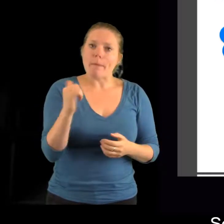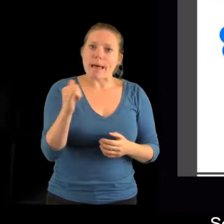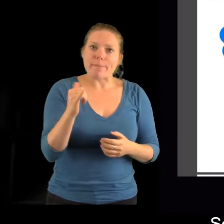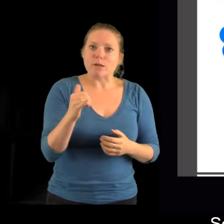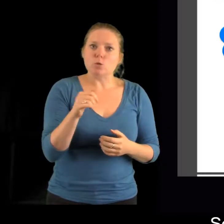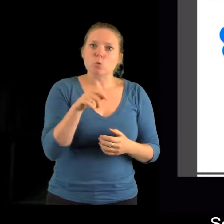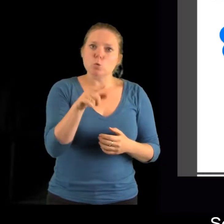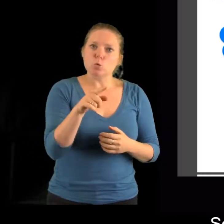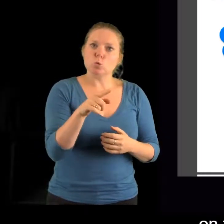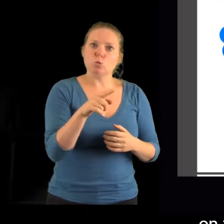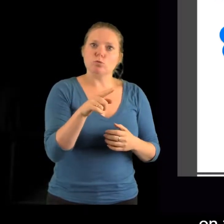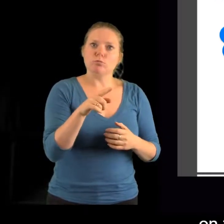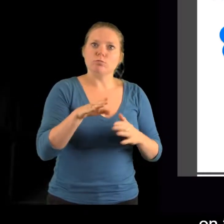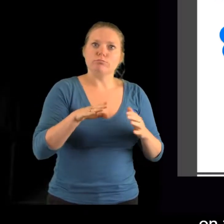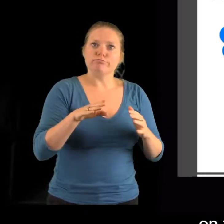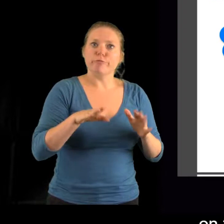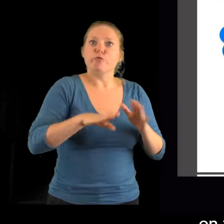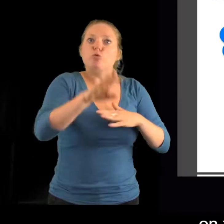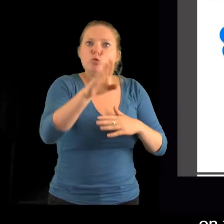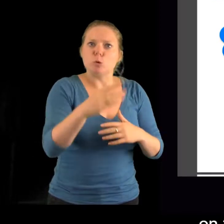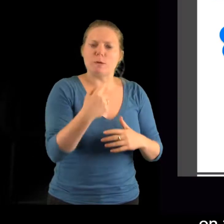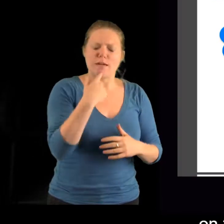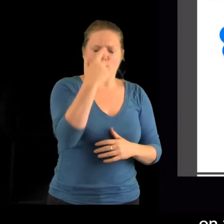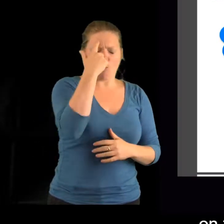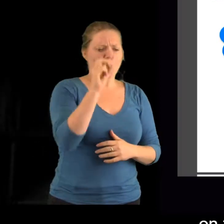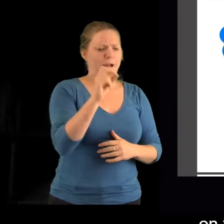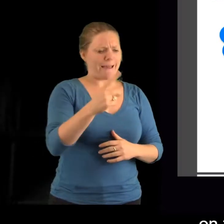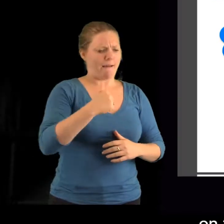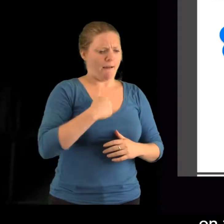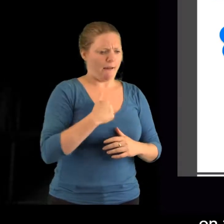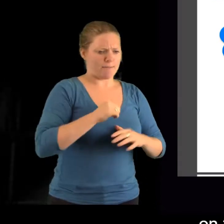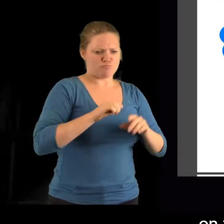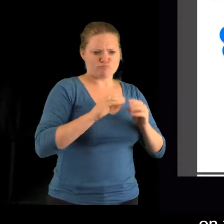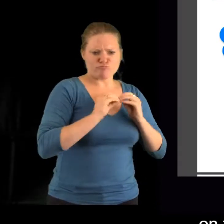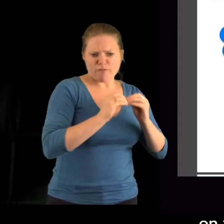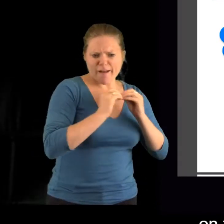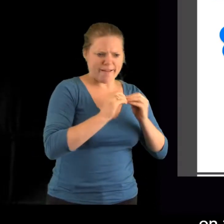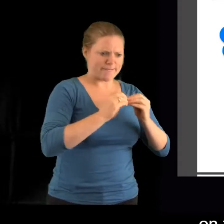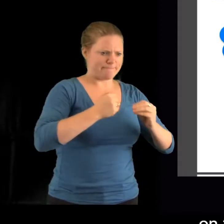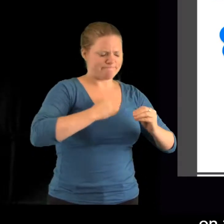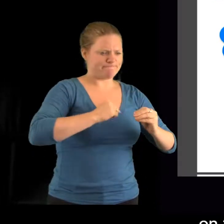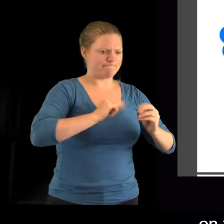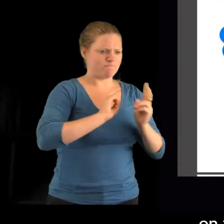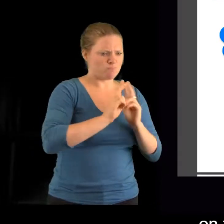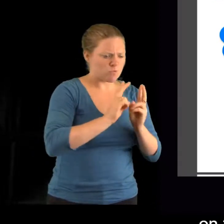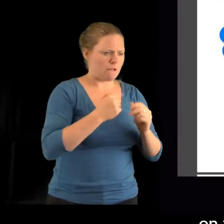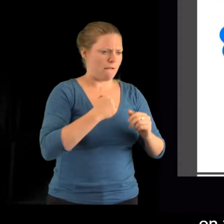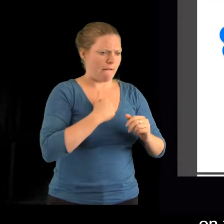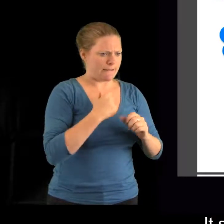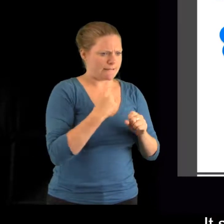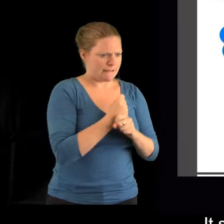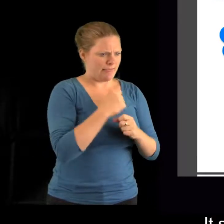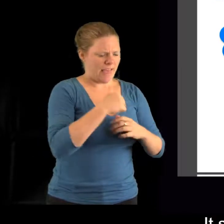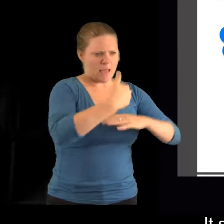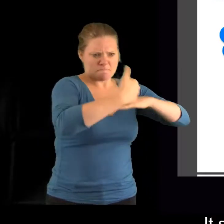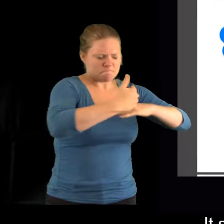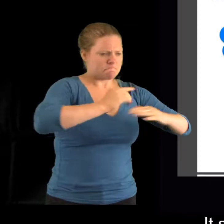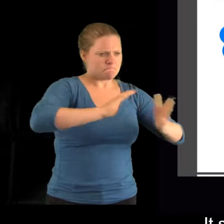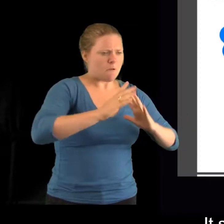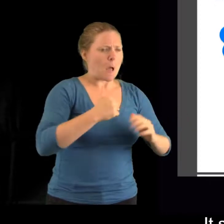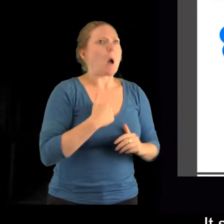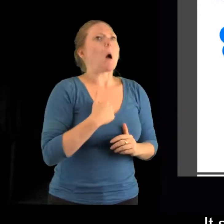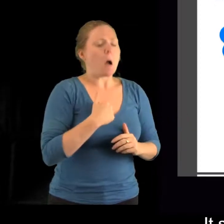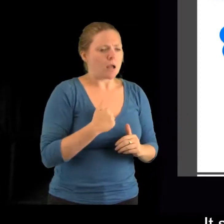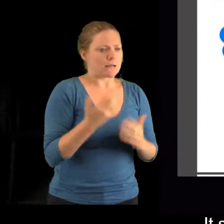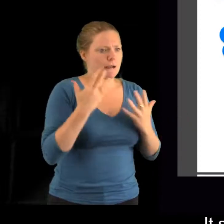this, and now I'm going to reflect on the work because I want to reflect. I want to become better. So it should be